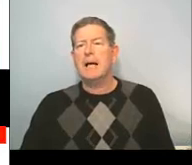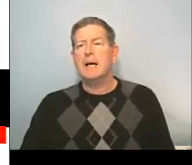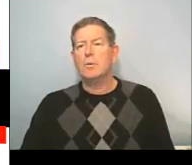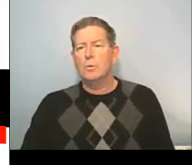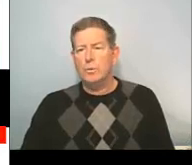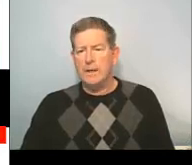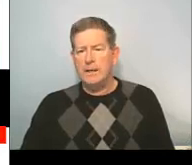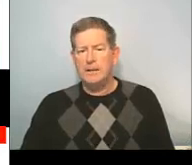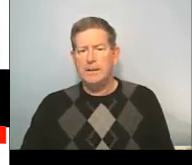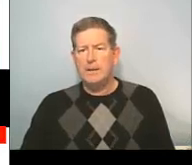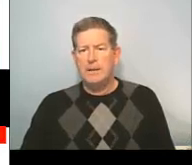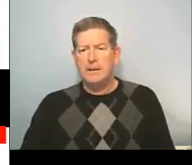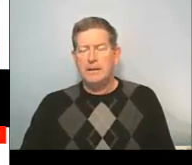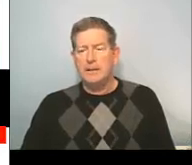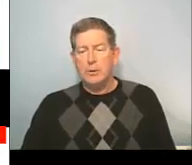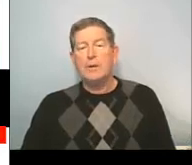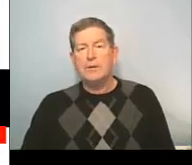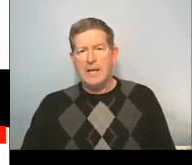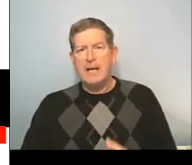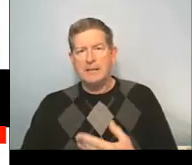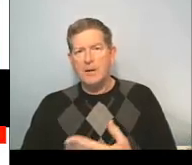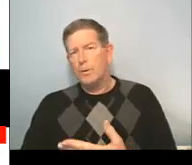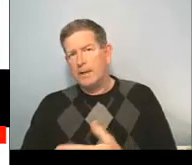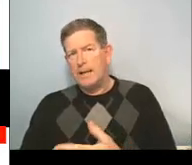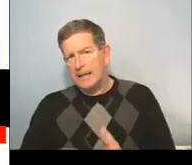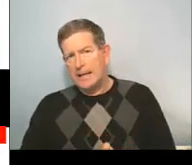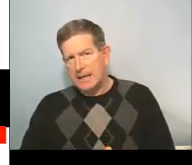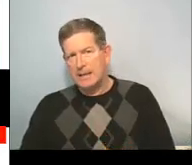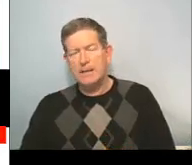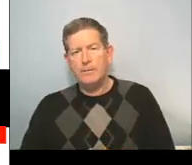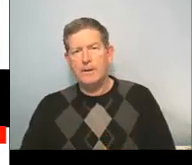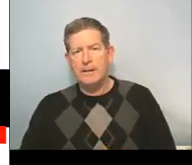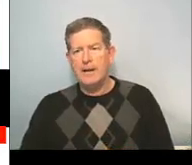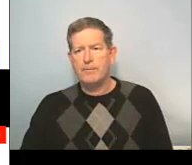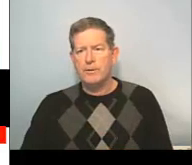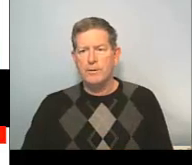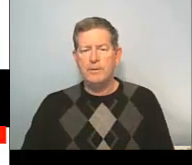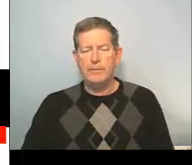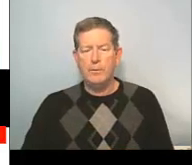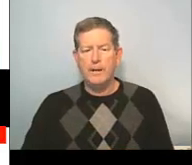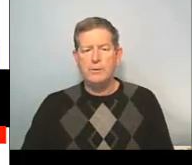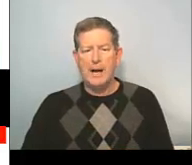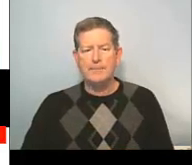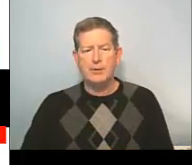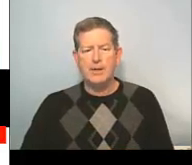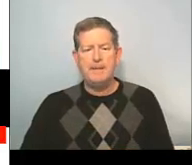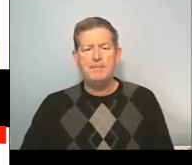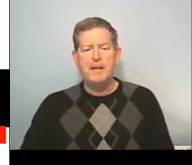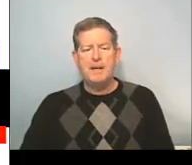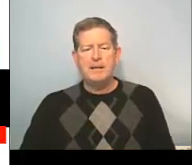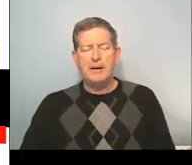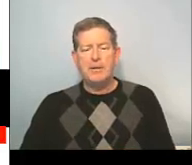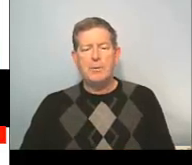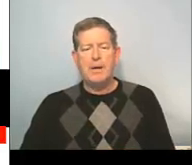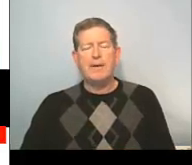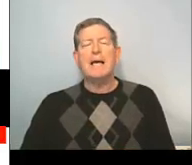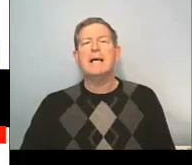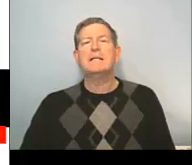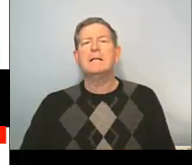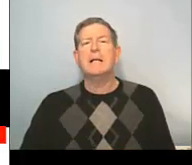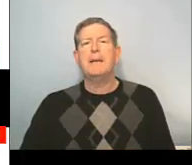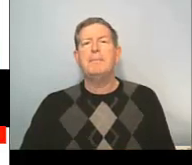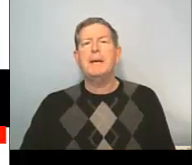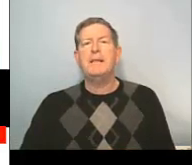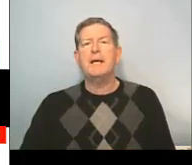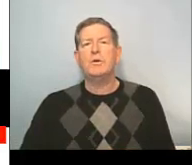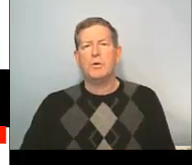es la una. You can say es la una de la tarde for in the afternoon if you want to, optionally. Down here we have